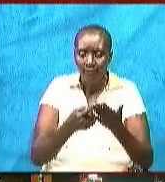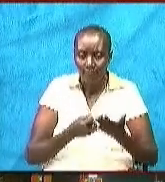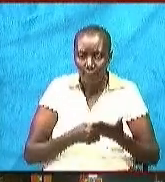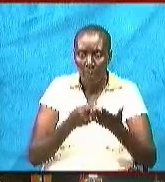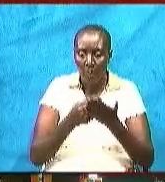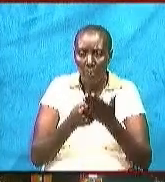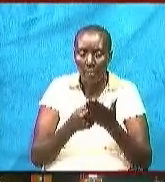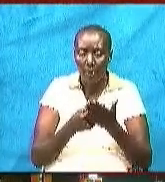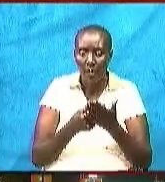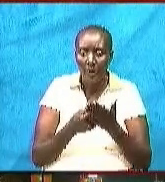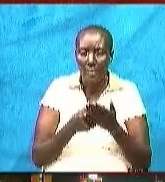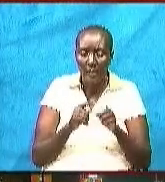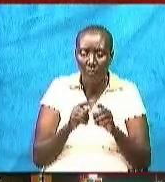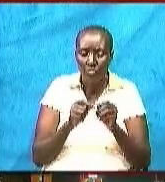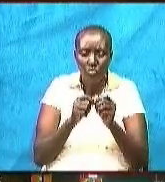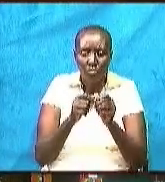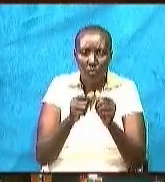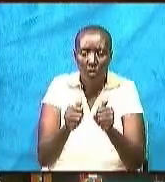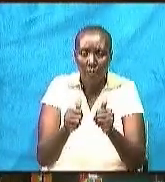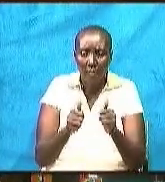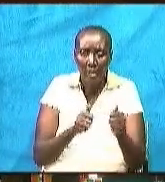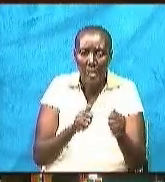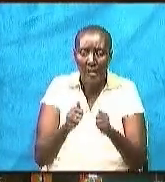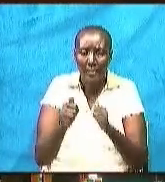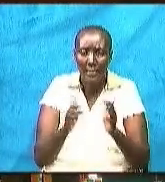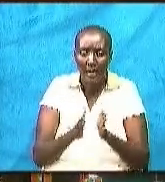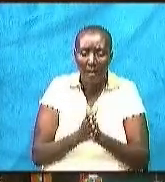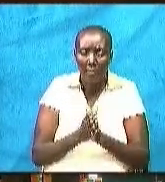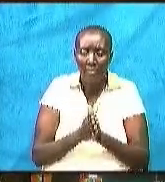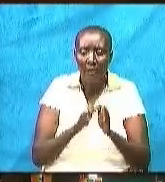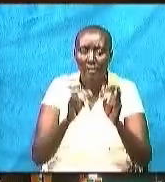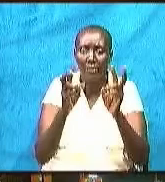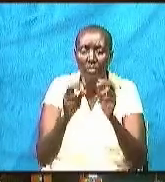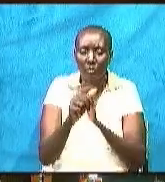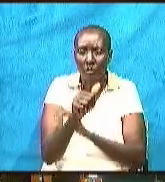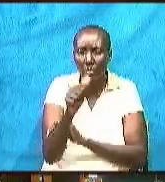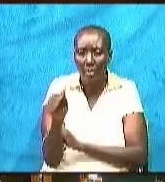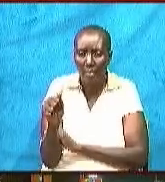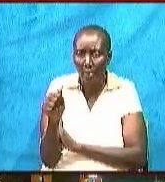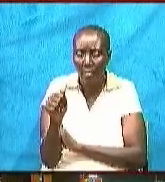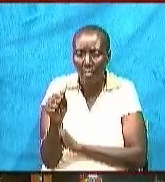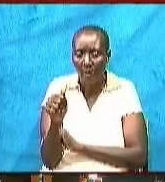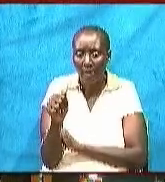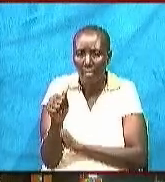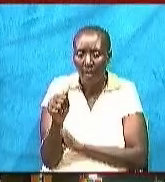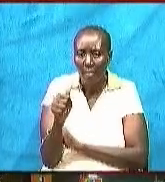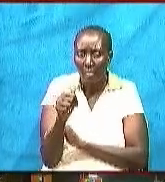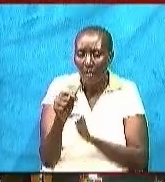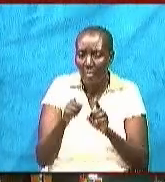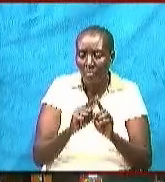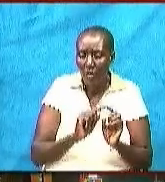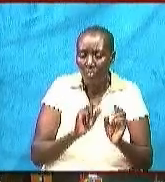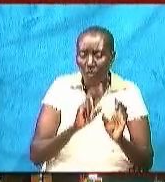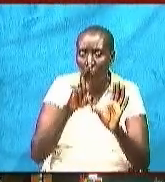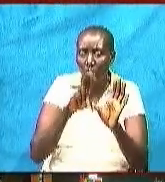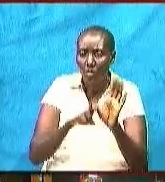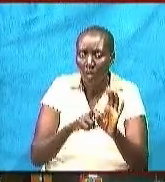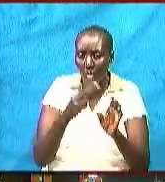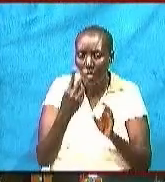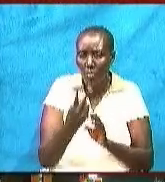to iron out administrative and logistic issues, attended by 2 advocates,